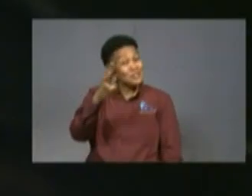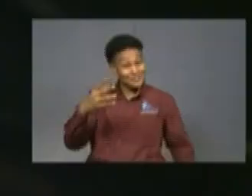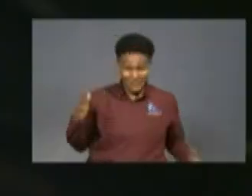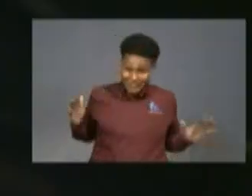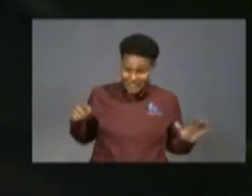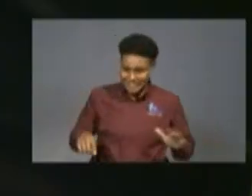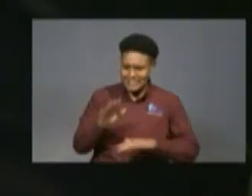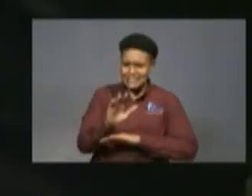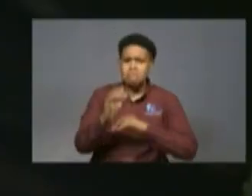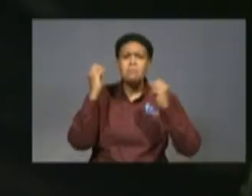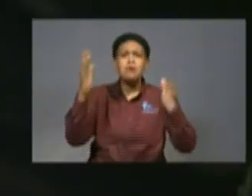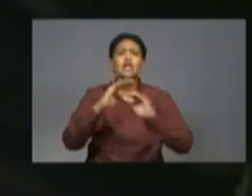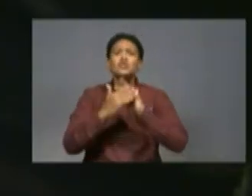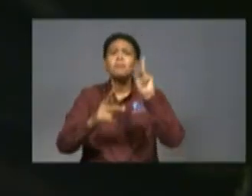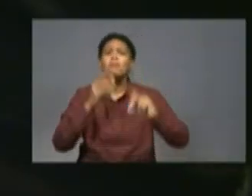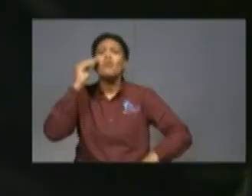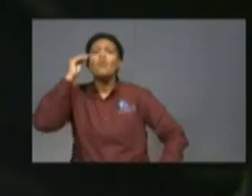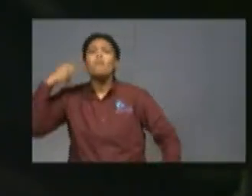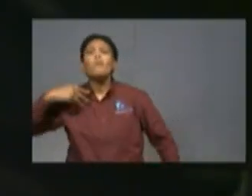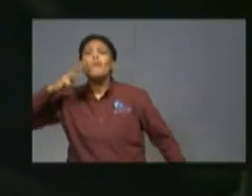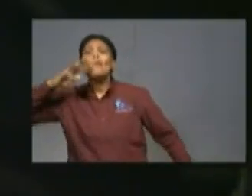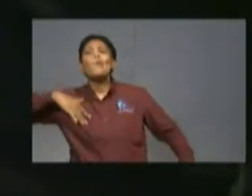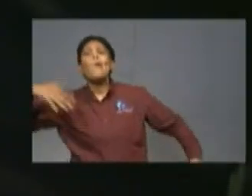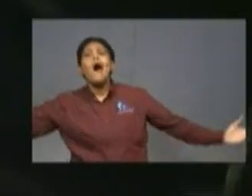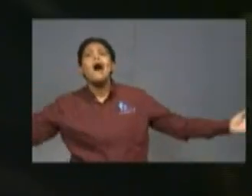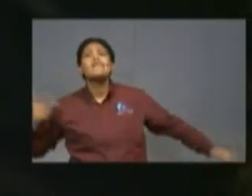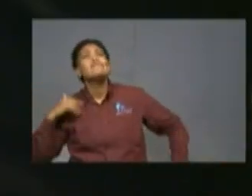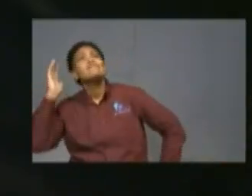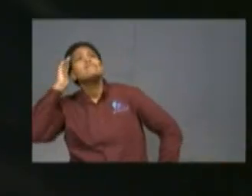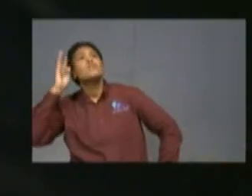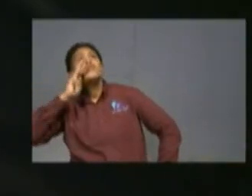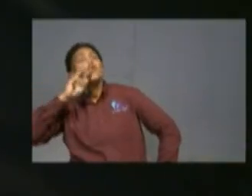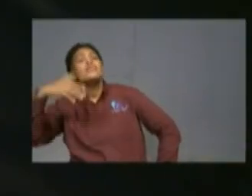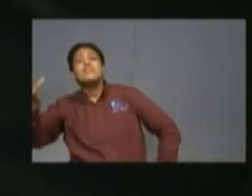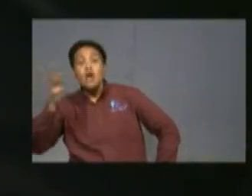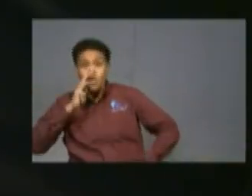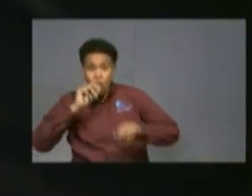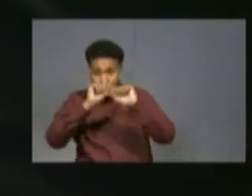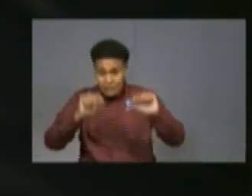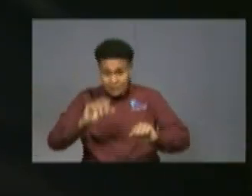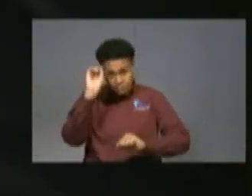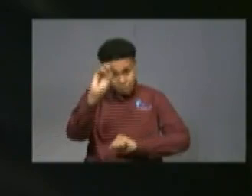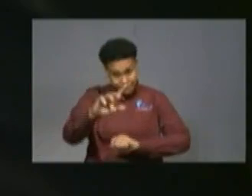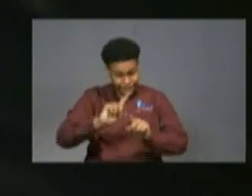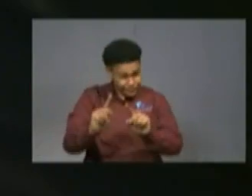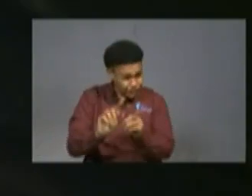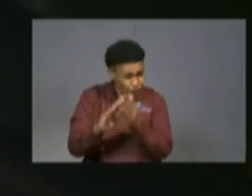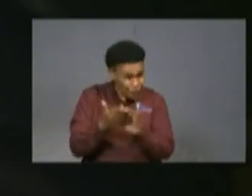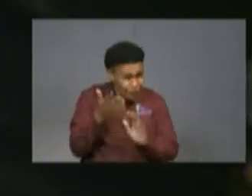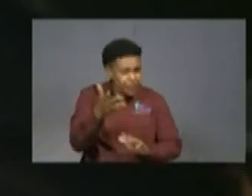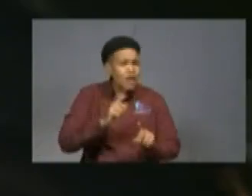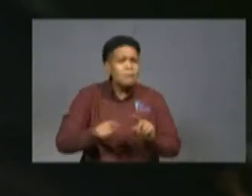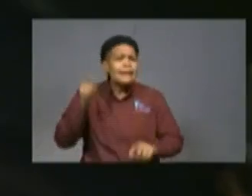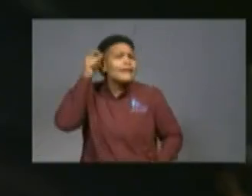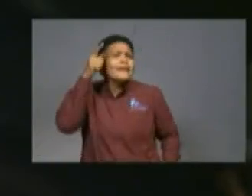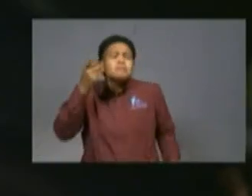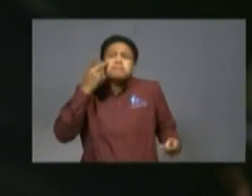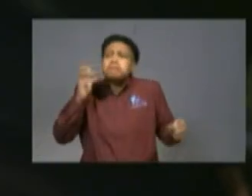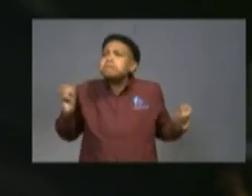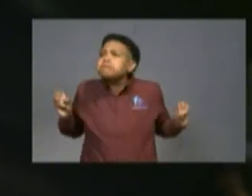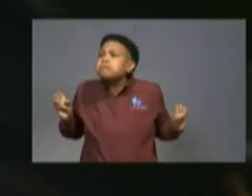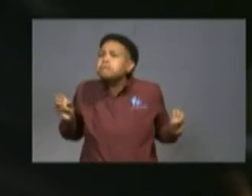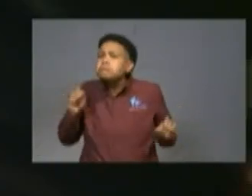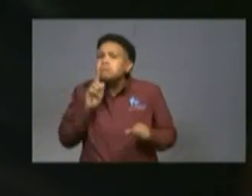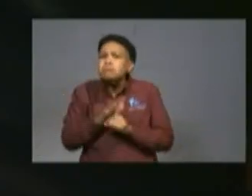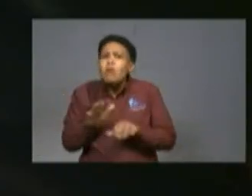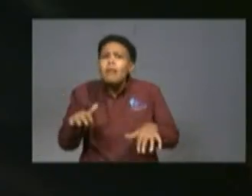This evening, there are many Jamaicans at home without water. Water systems have been commissioned in several communities, but this is far from what you promised. Why